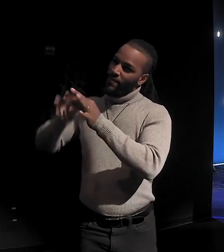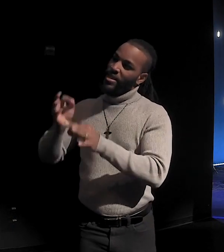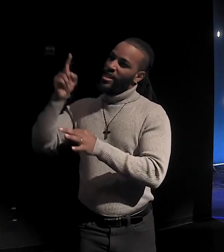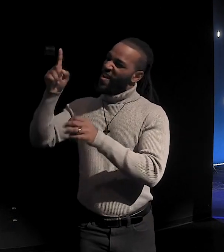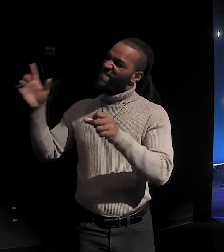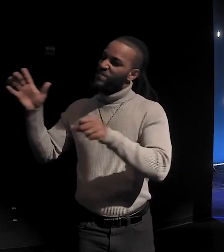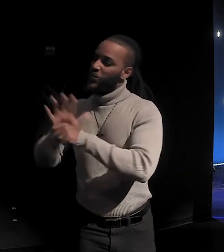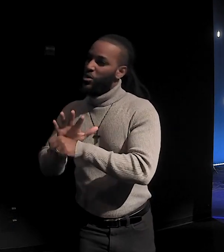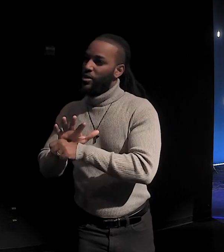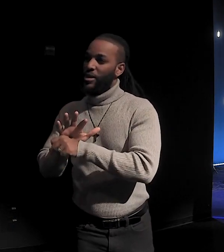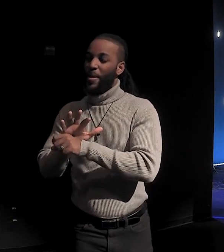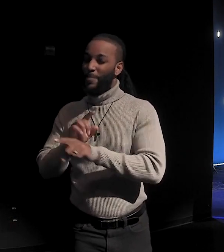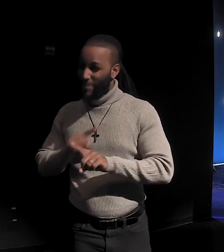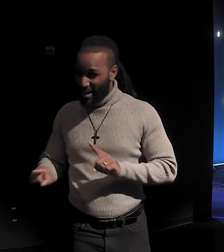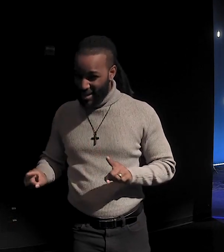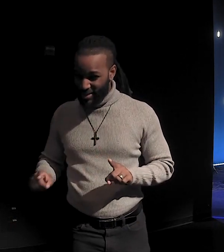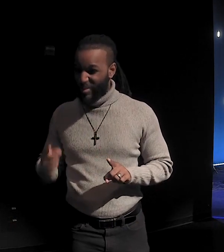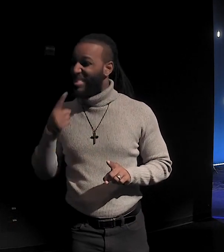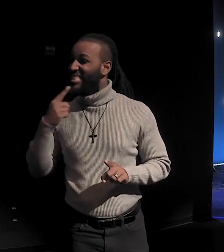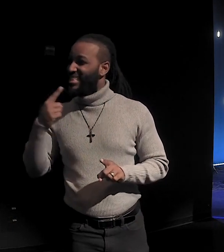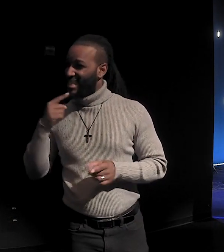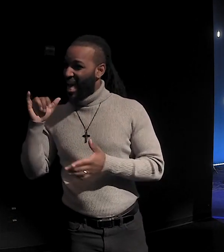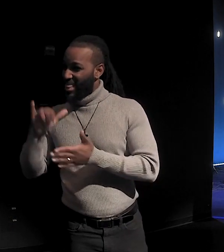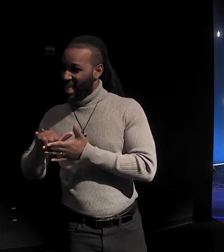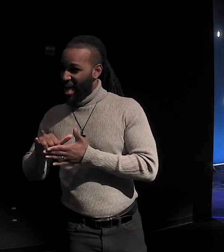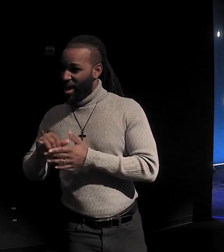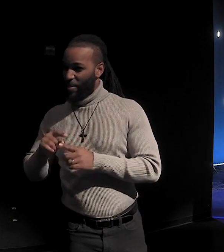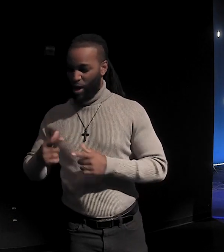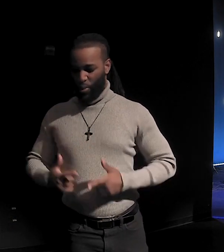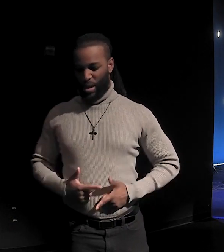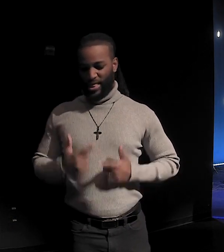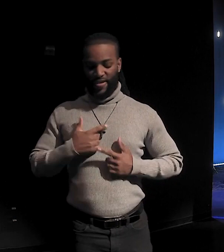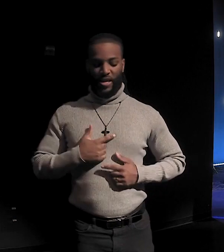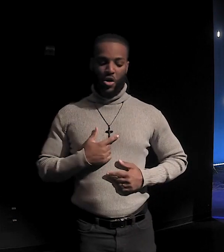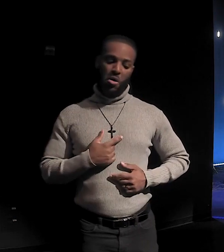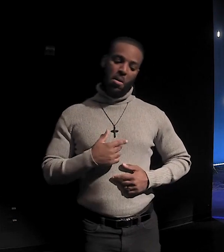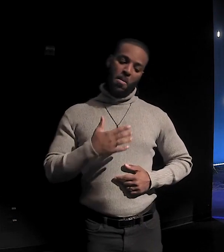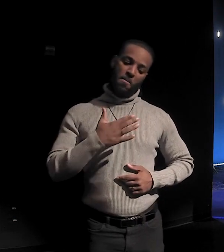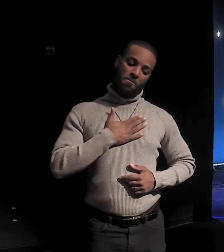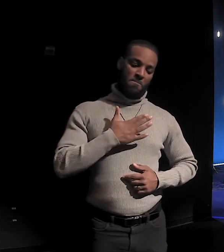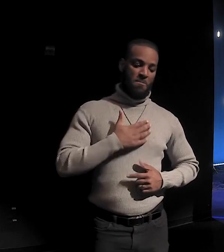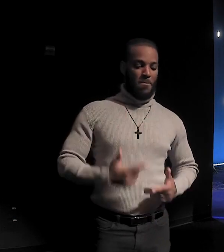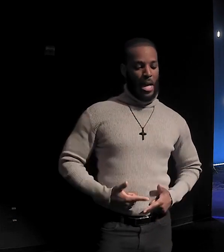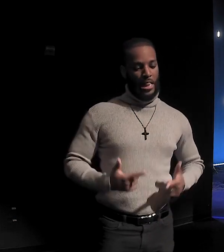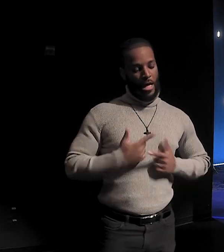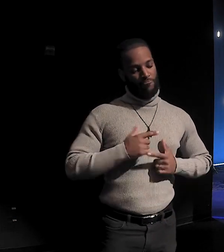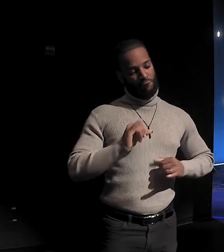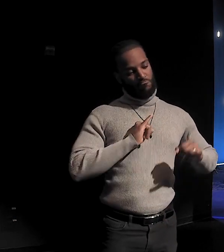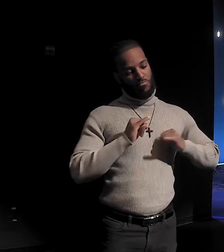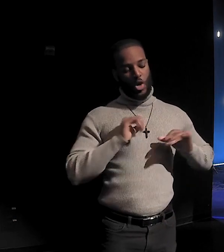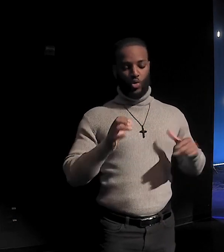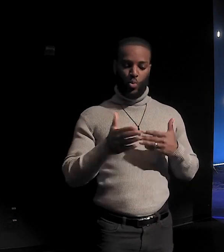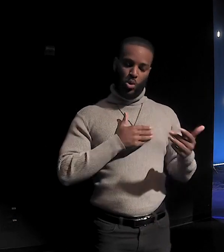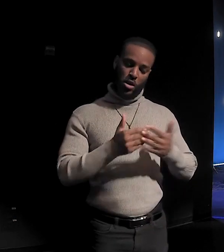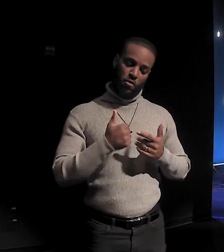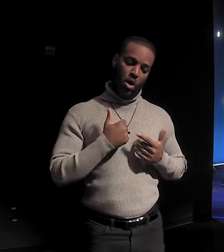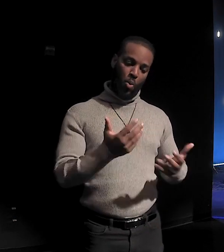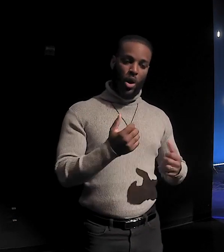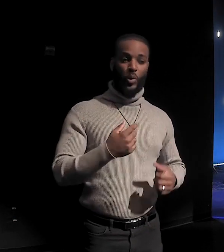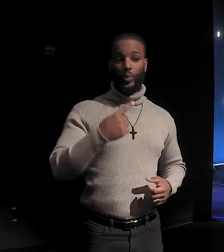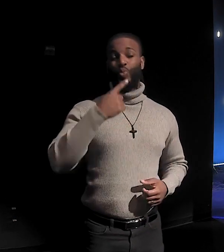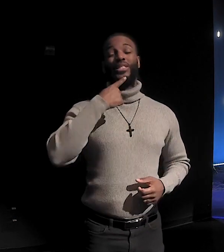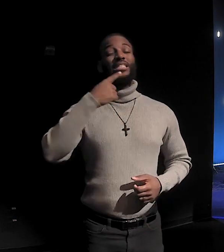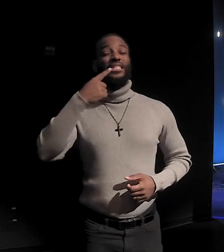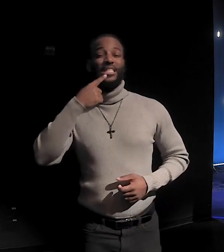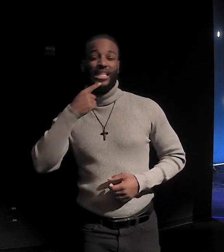fully, but I live like my life is my life. I can do what I want. We say